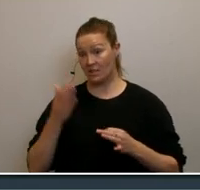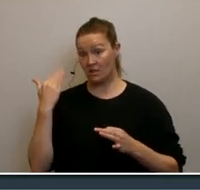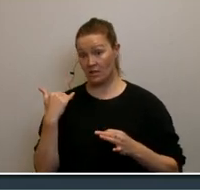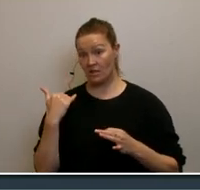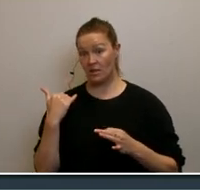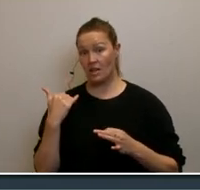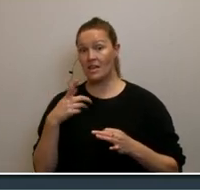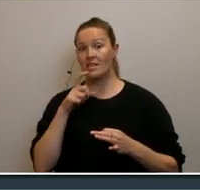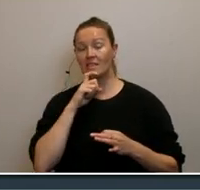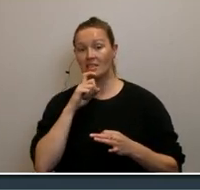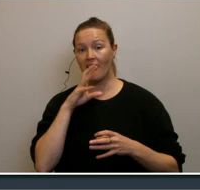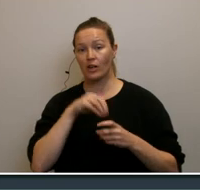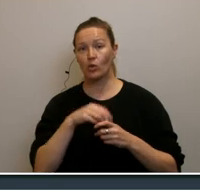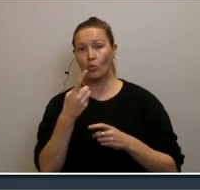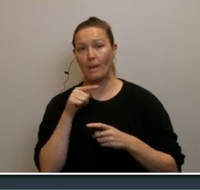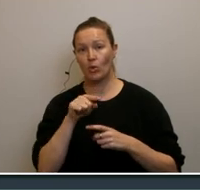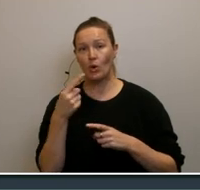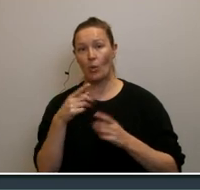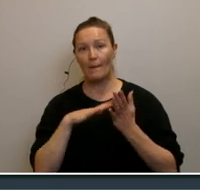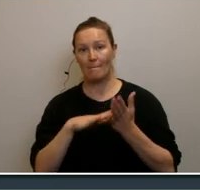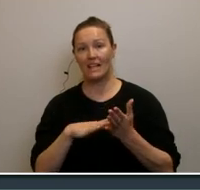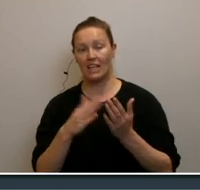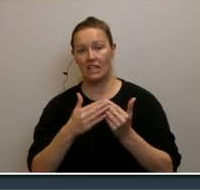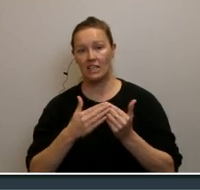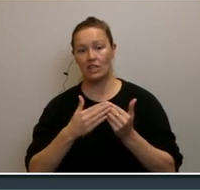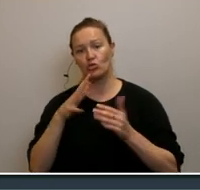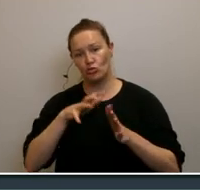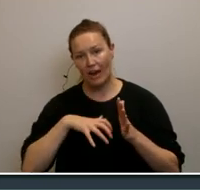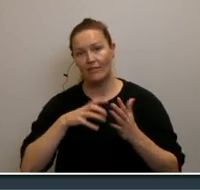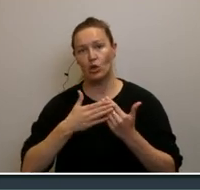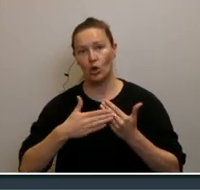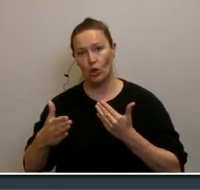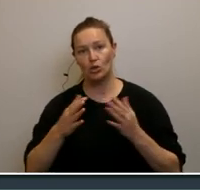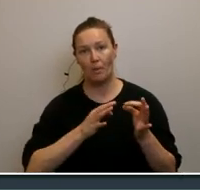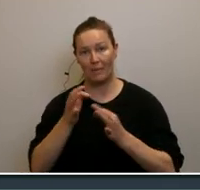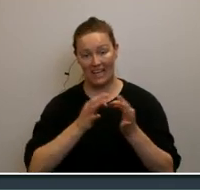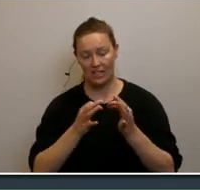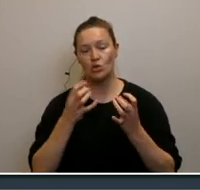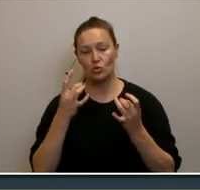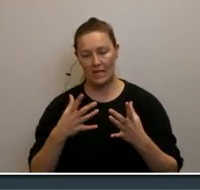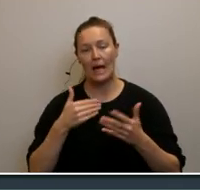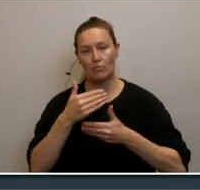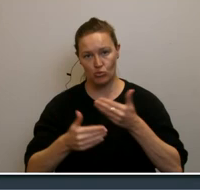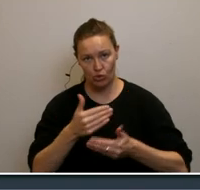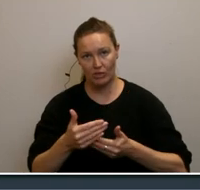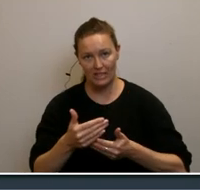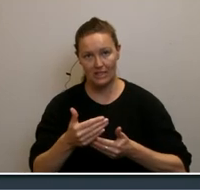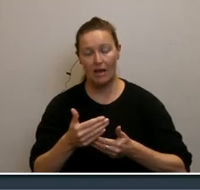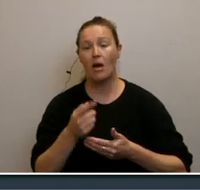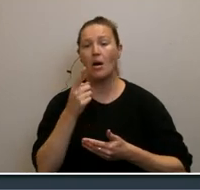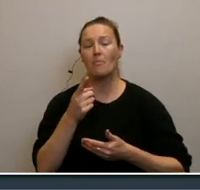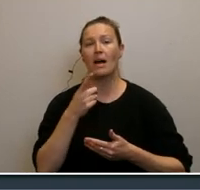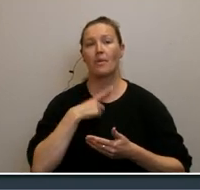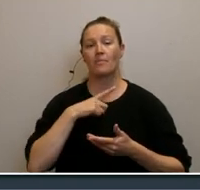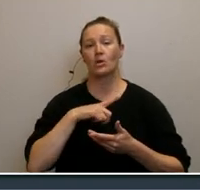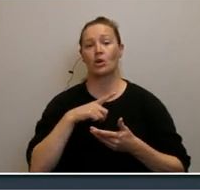officers included $1.1 million in its draft long-term plan financials to enable progress to be made on this. However, due